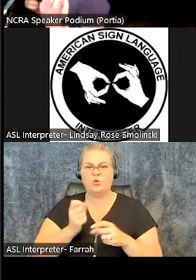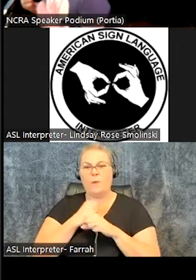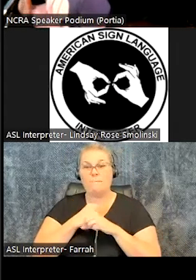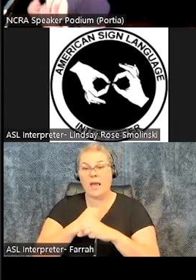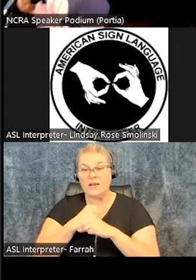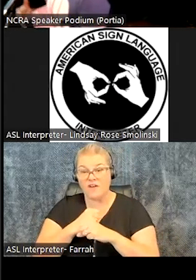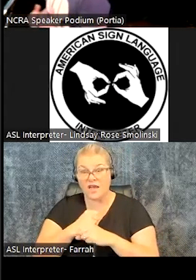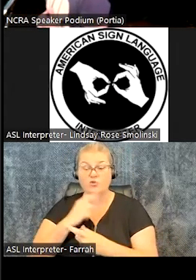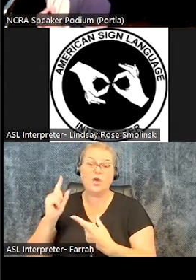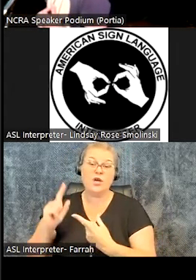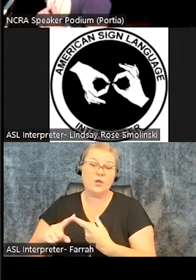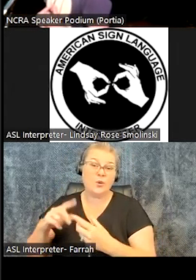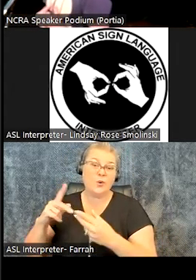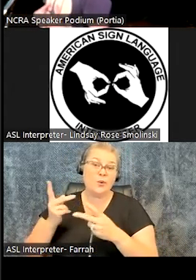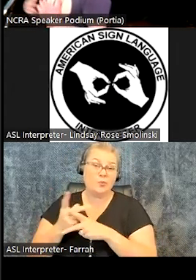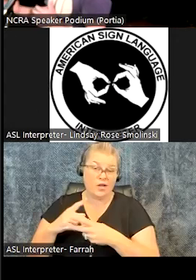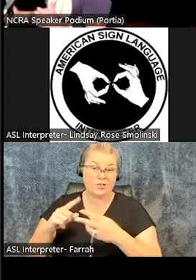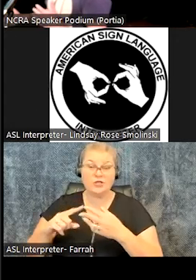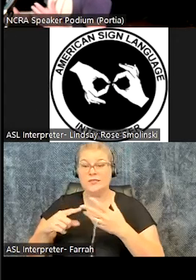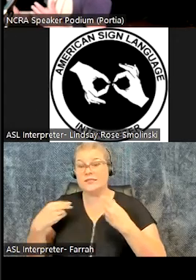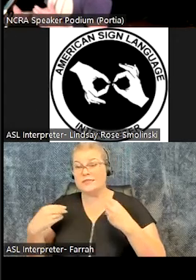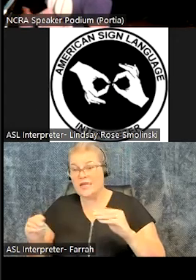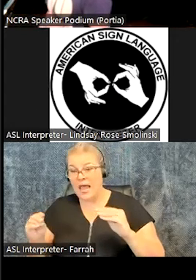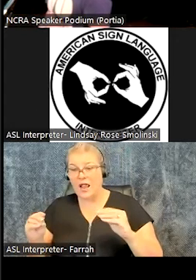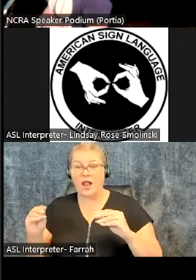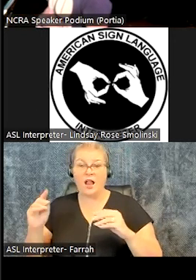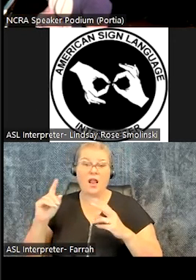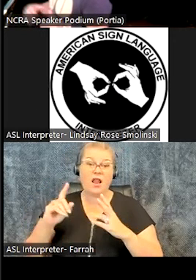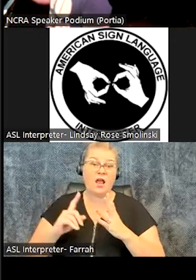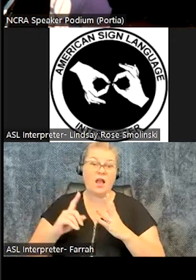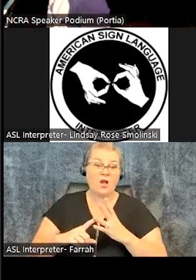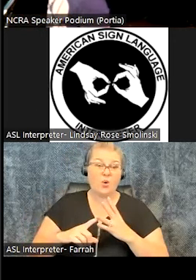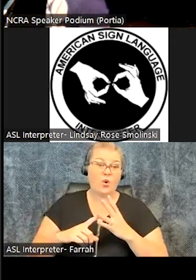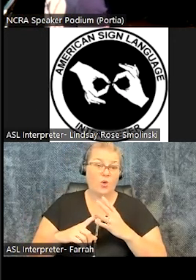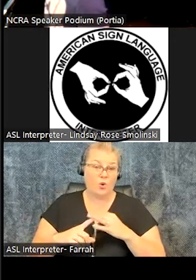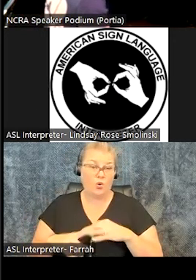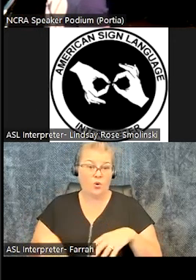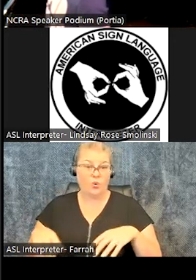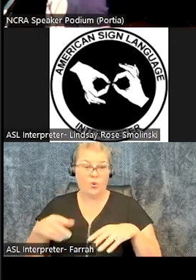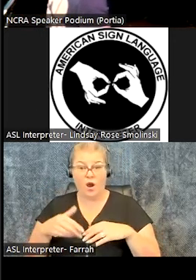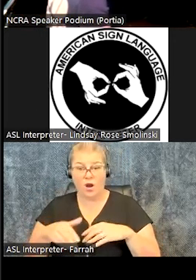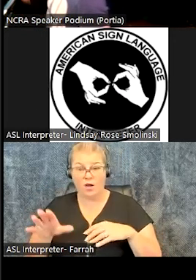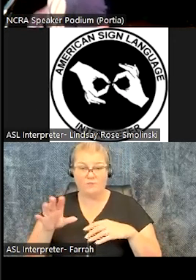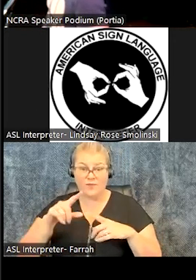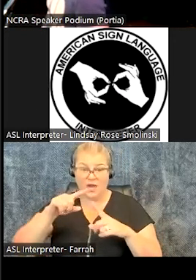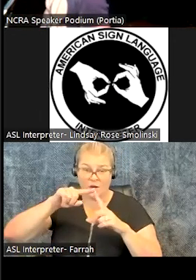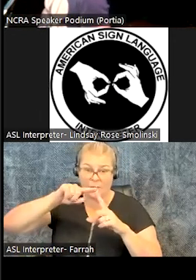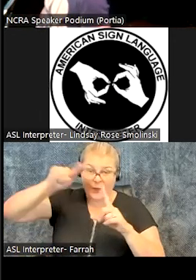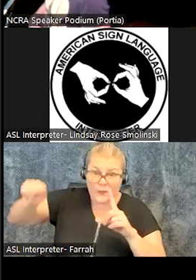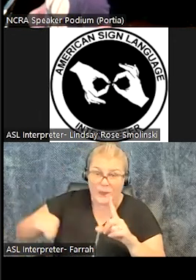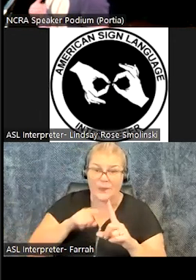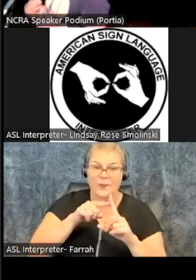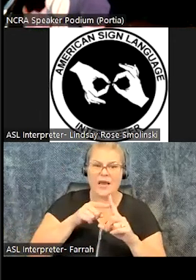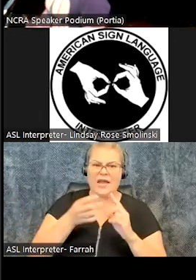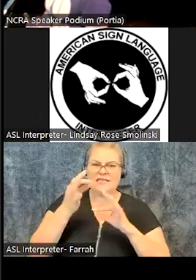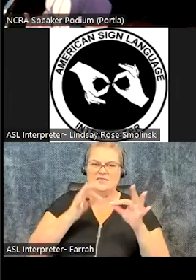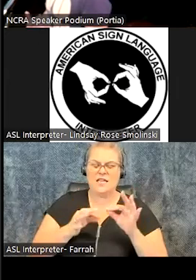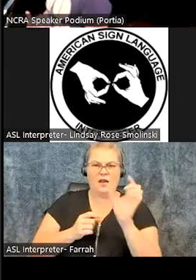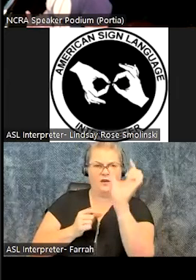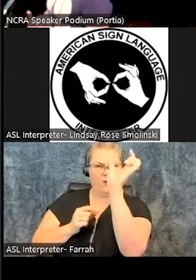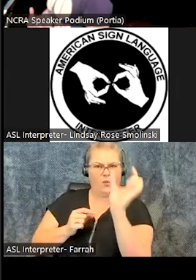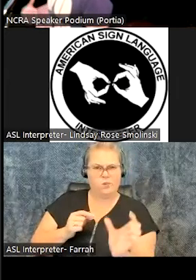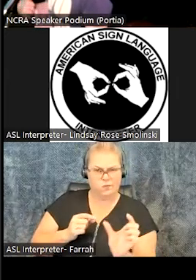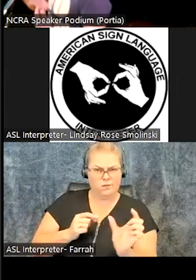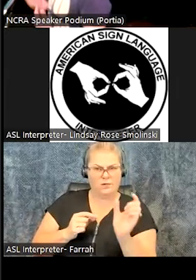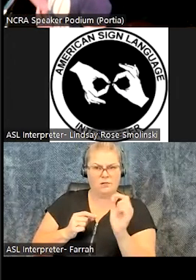to production, sale to a waste stream, and it reverts it into a circular loop where that raw material gets